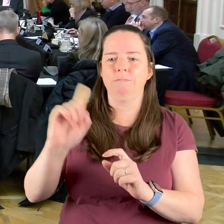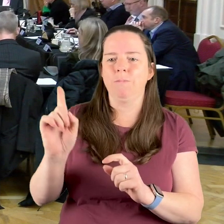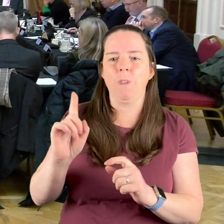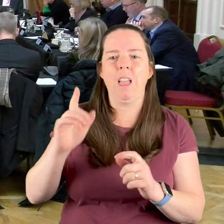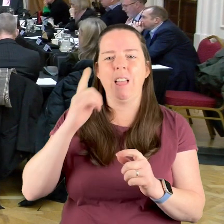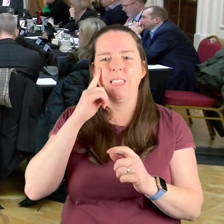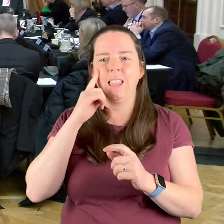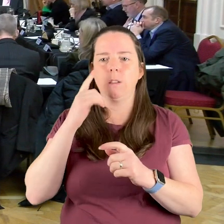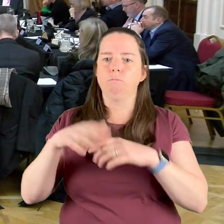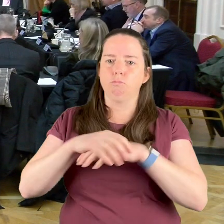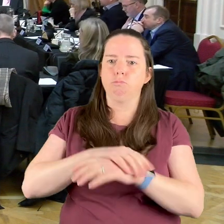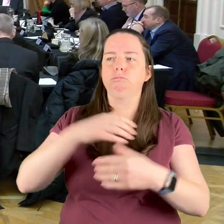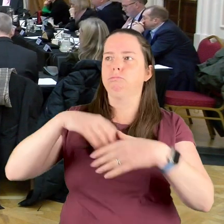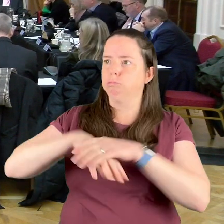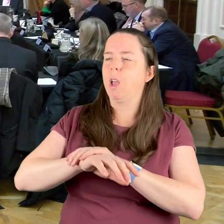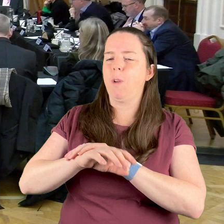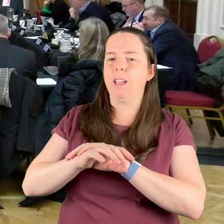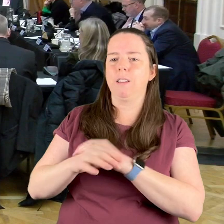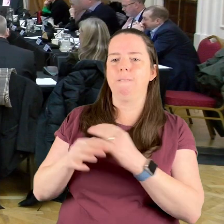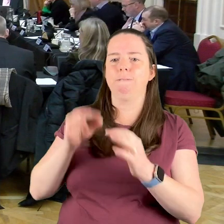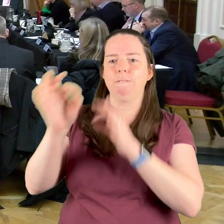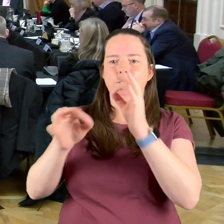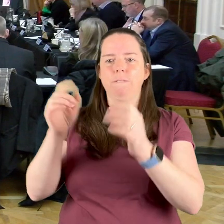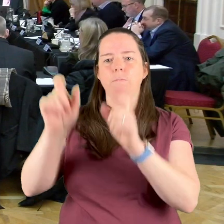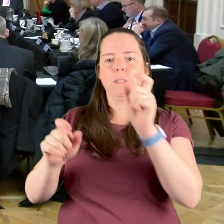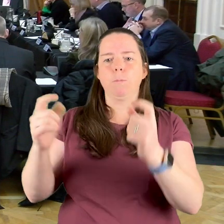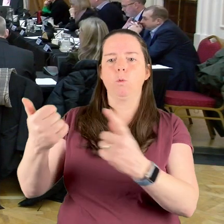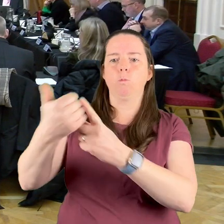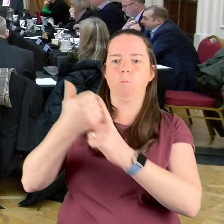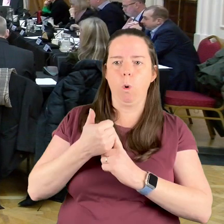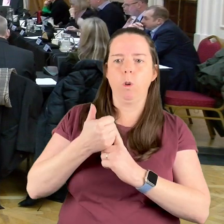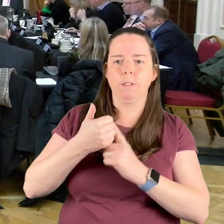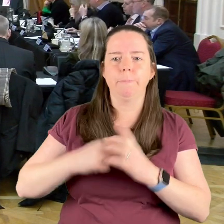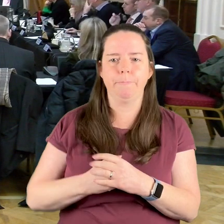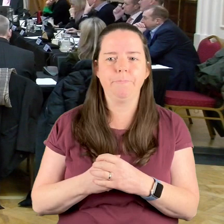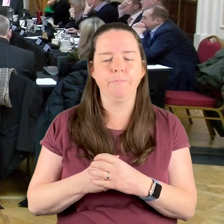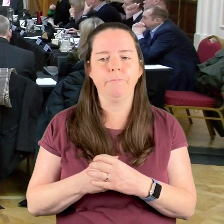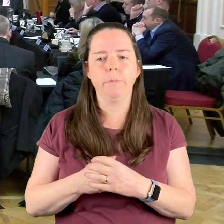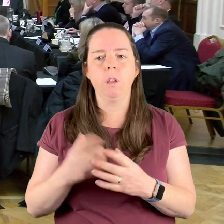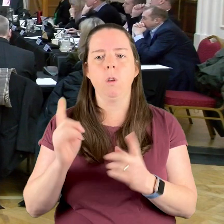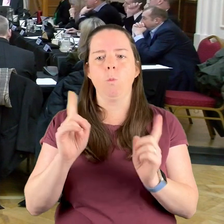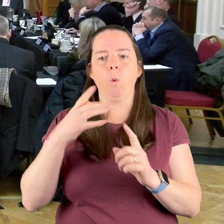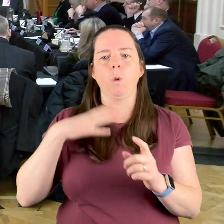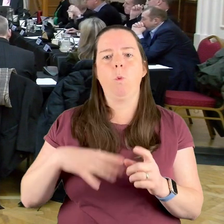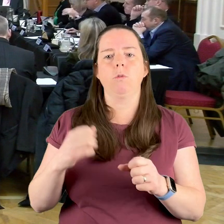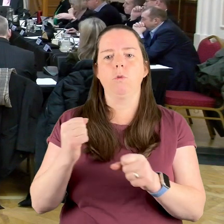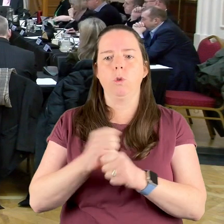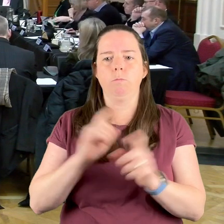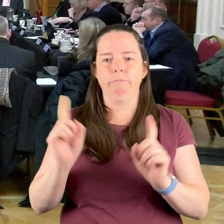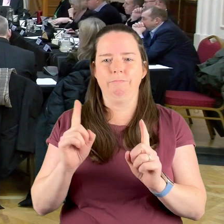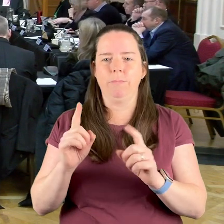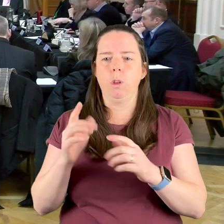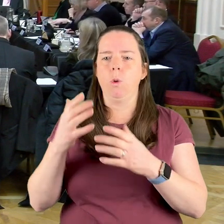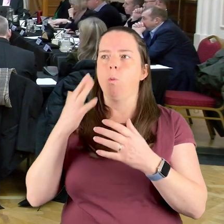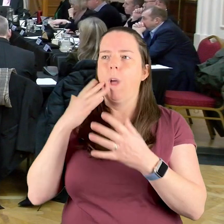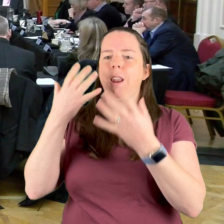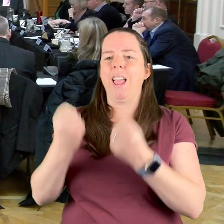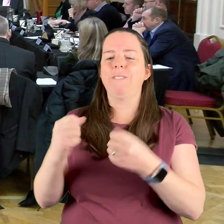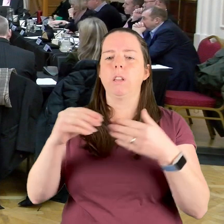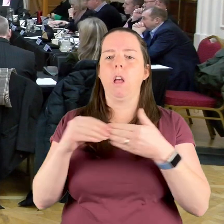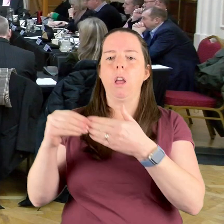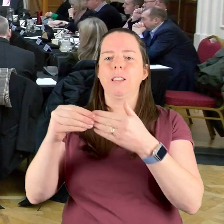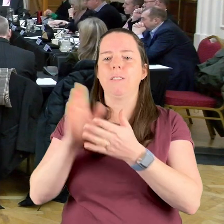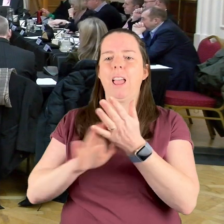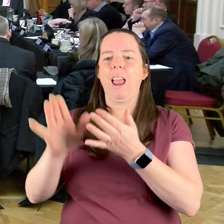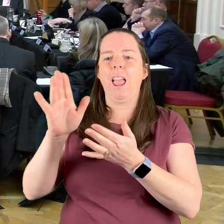think in terms of being more proactive will really be important. What we want to do in the LMS is to really, once we get